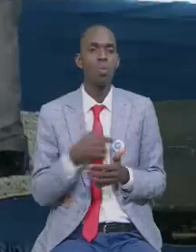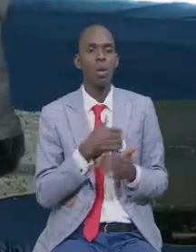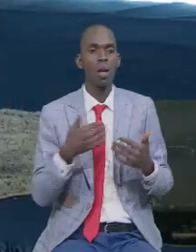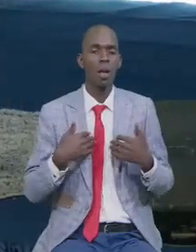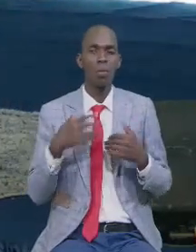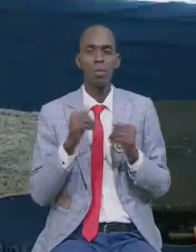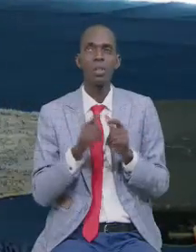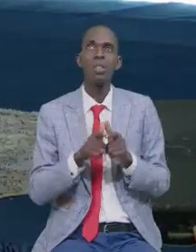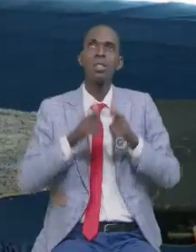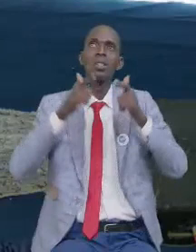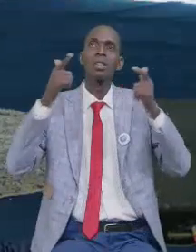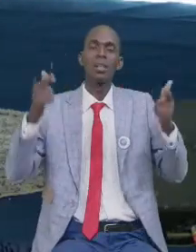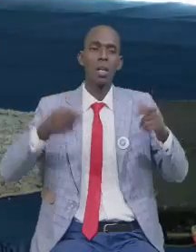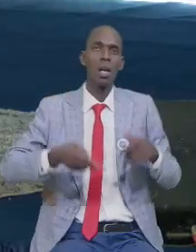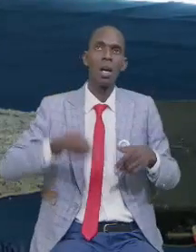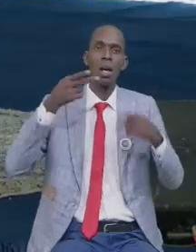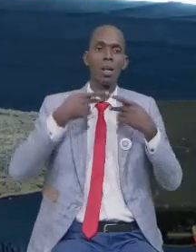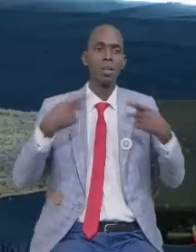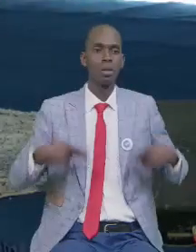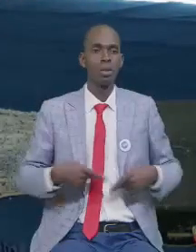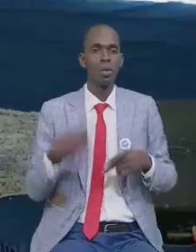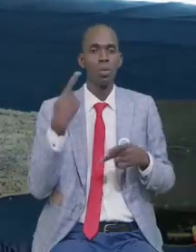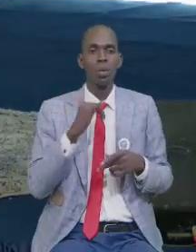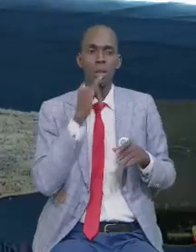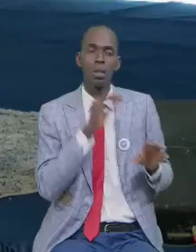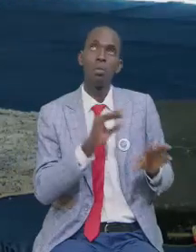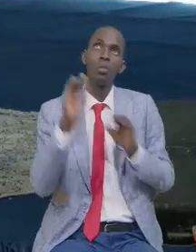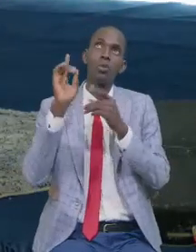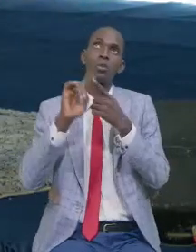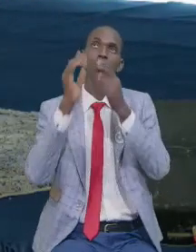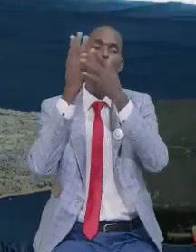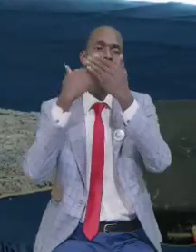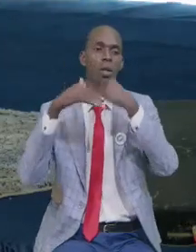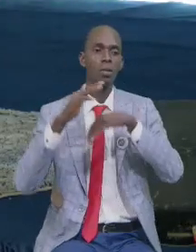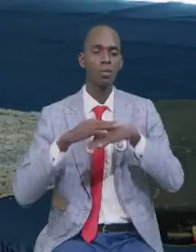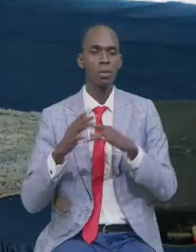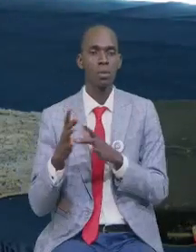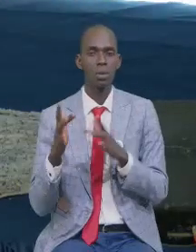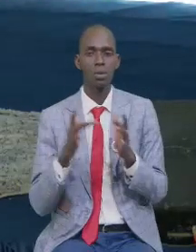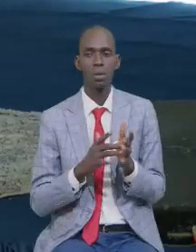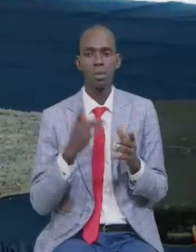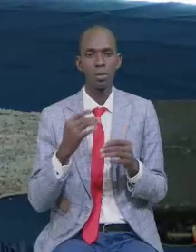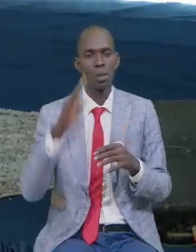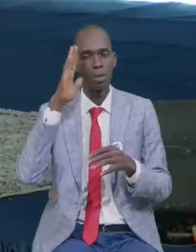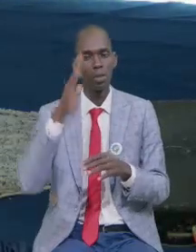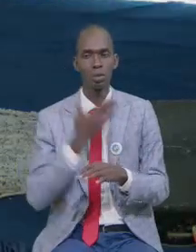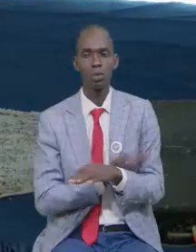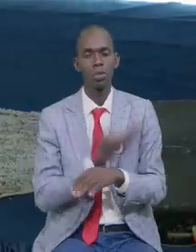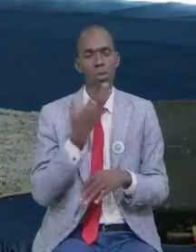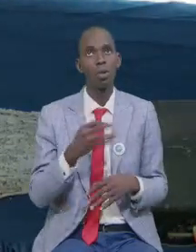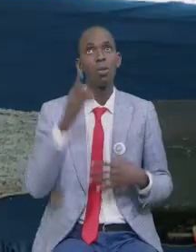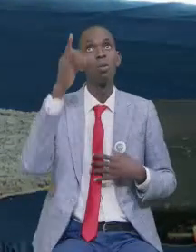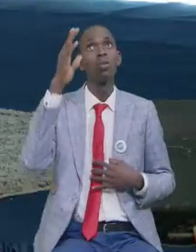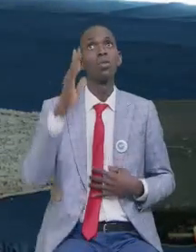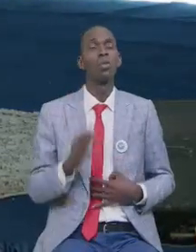that is passed into the heavens, Jesus, the Son of God. Let